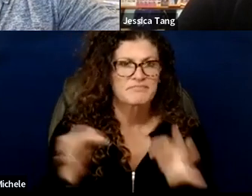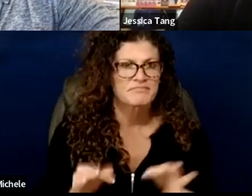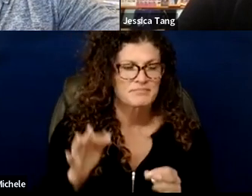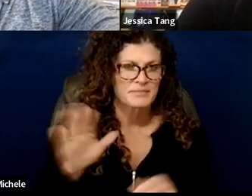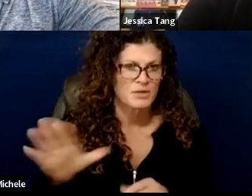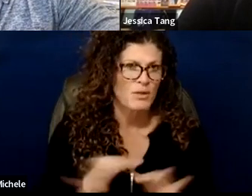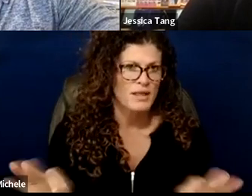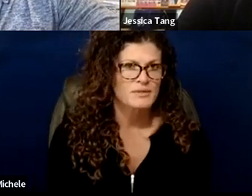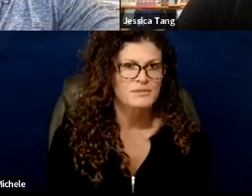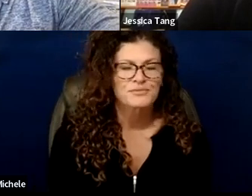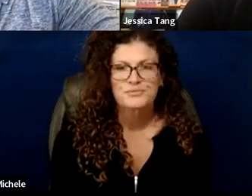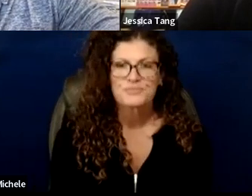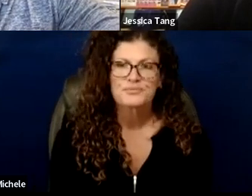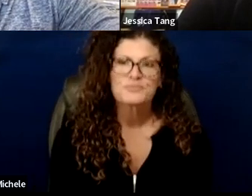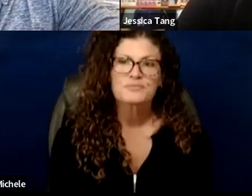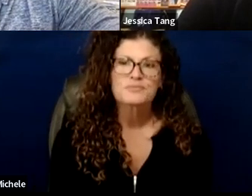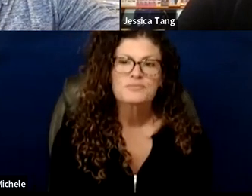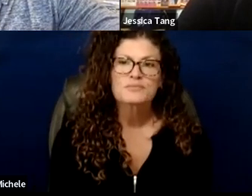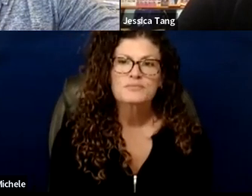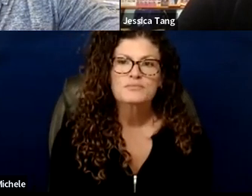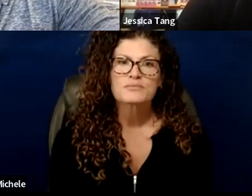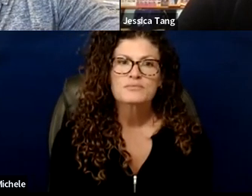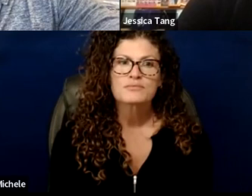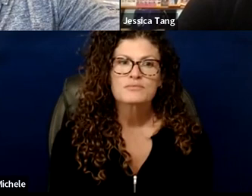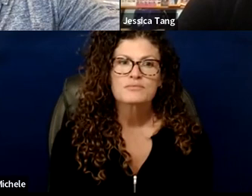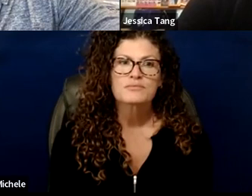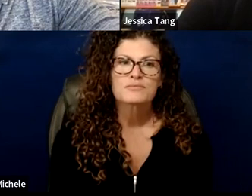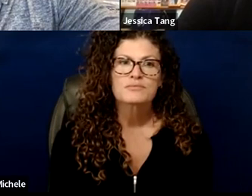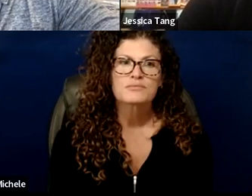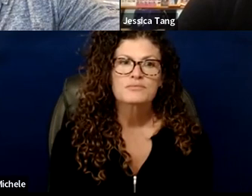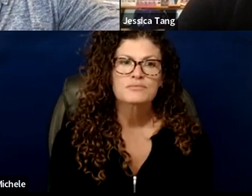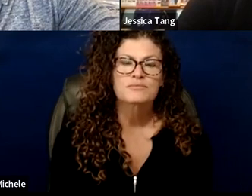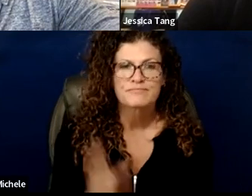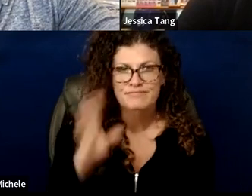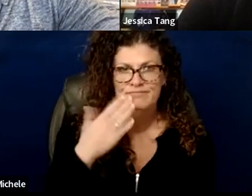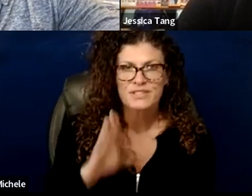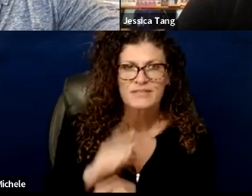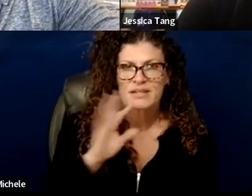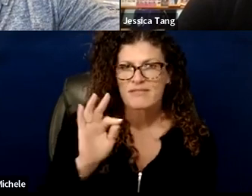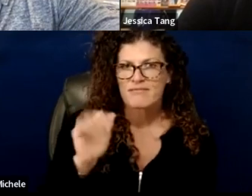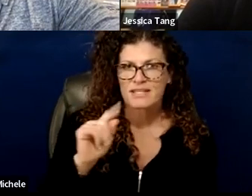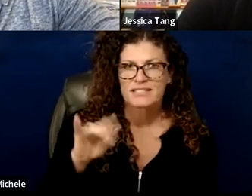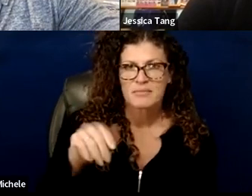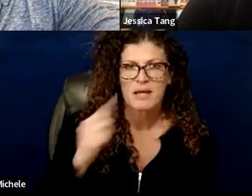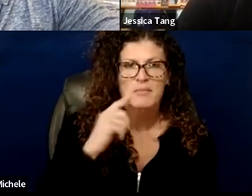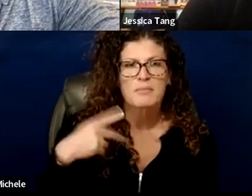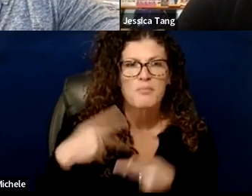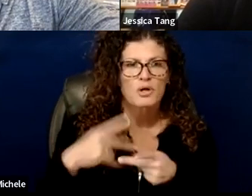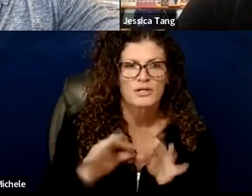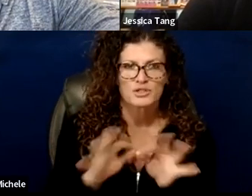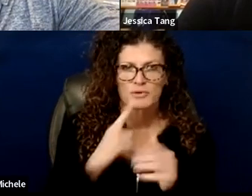Zoom instructions in Portuguese, please? Okay, good evening. This is Fátima. I am your Portuguese interpreter for this